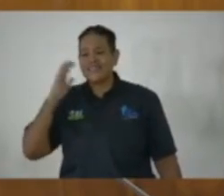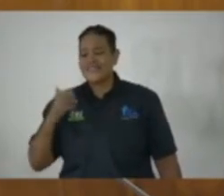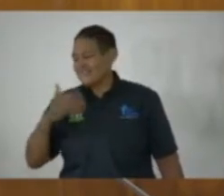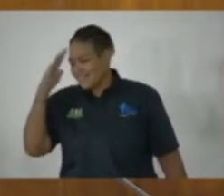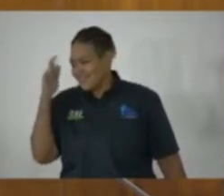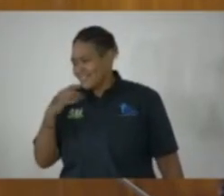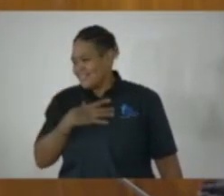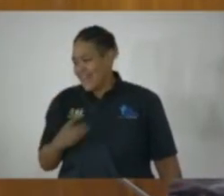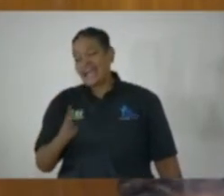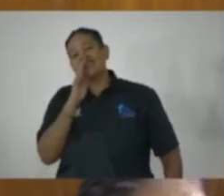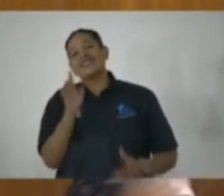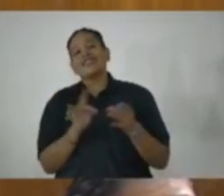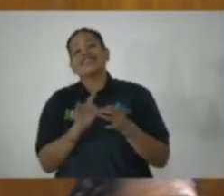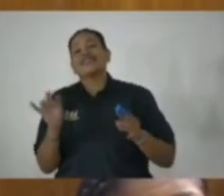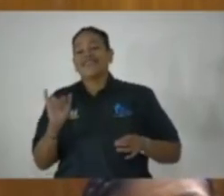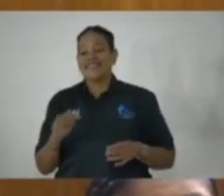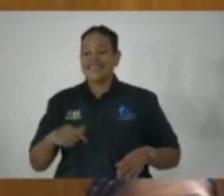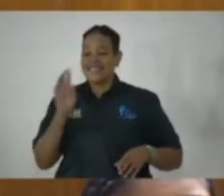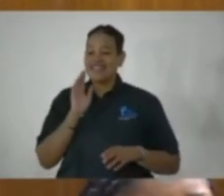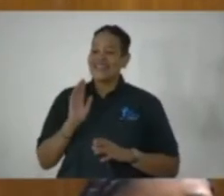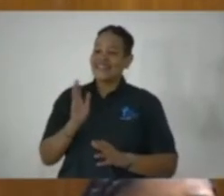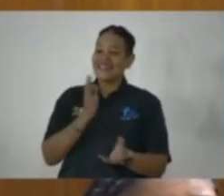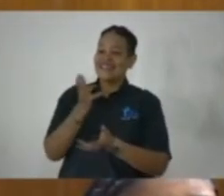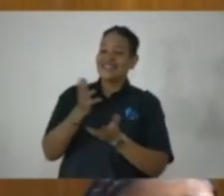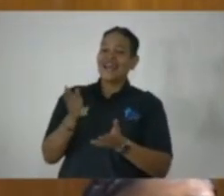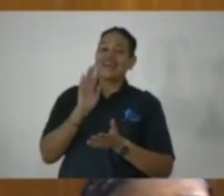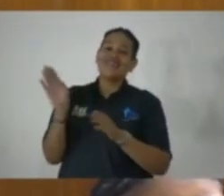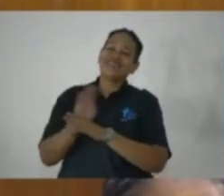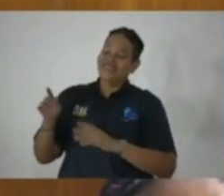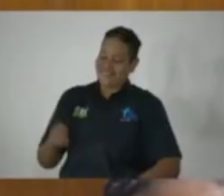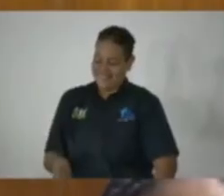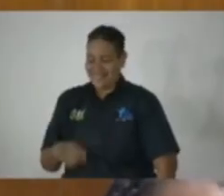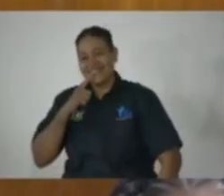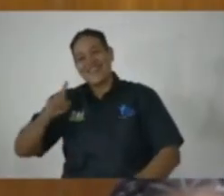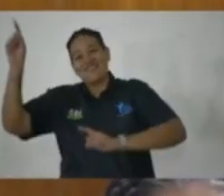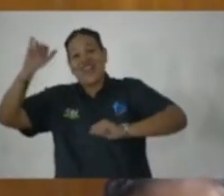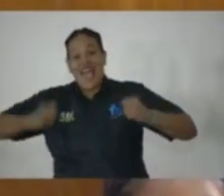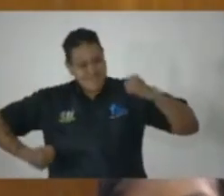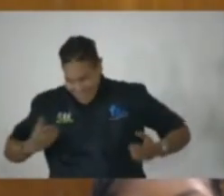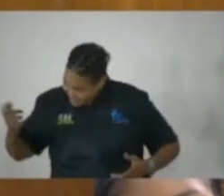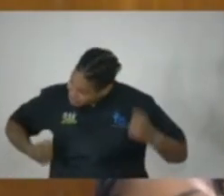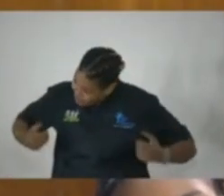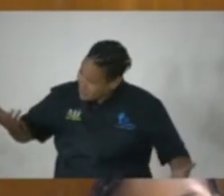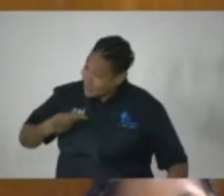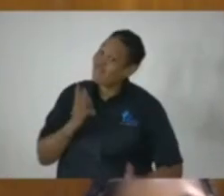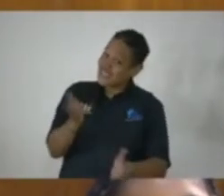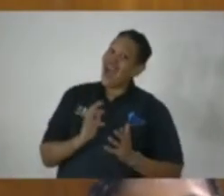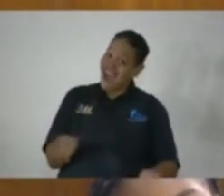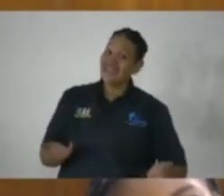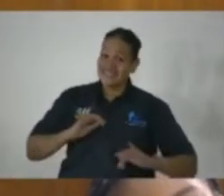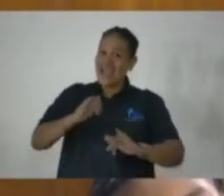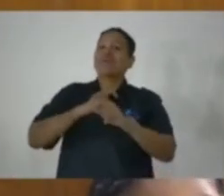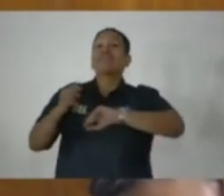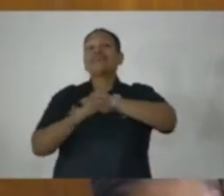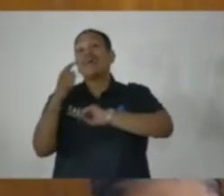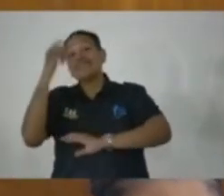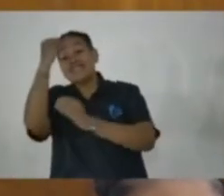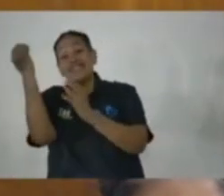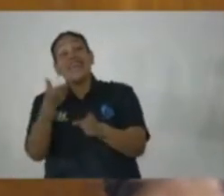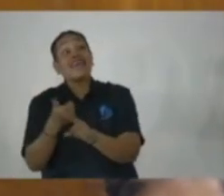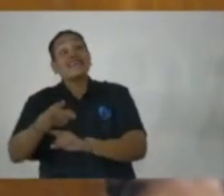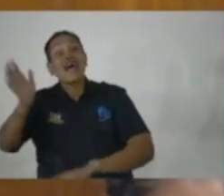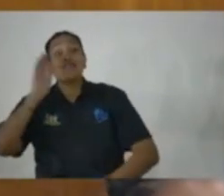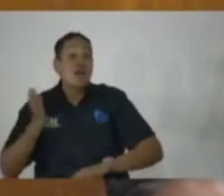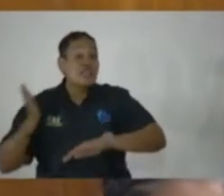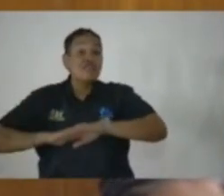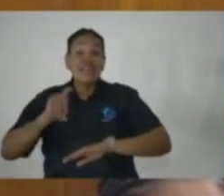talk. Like on a talking business winner. It's like saying both like to run. Man in a running business. Oh my God. He said they're going to raise